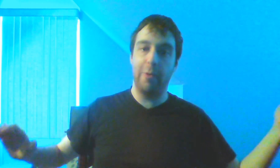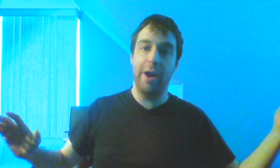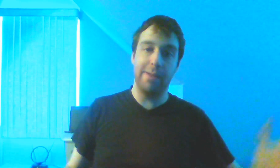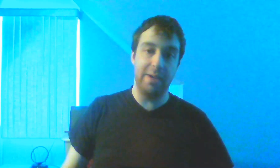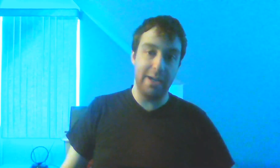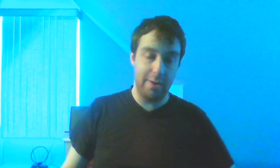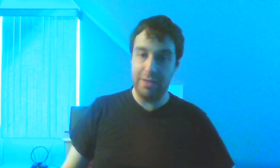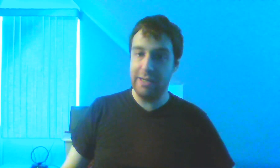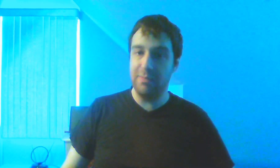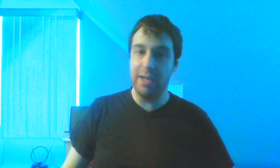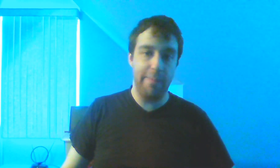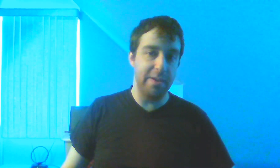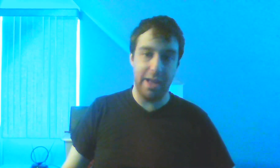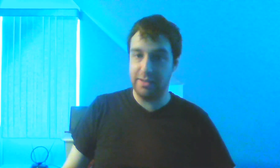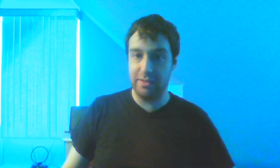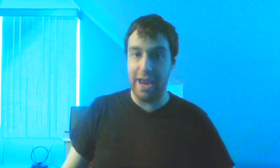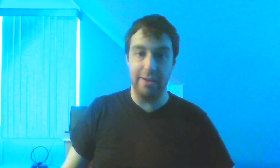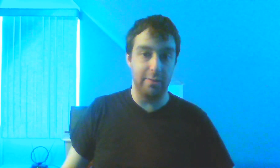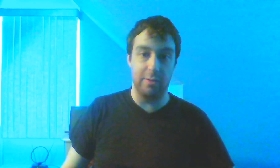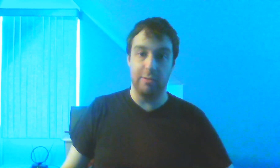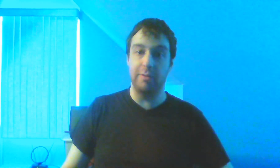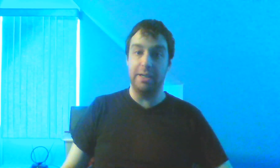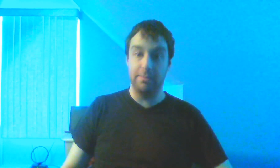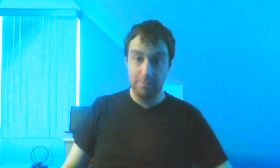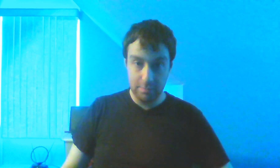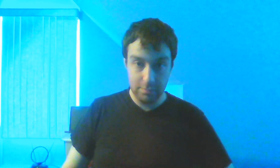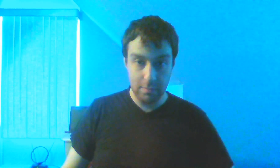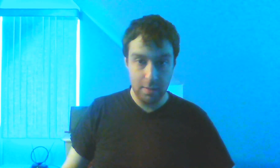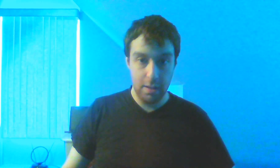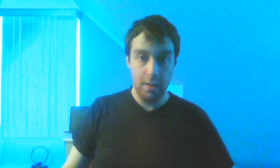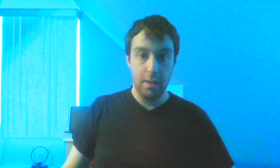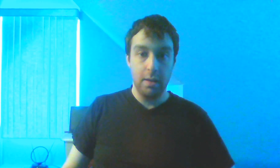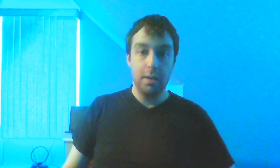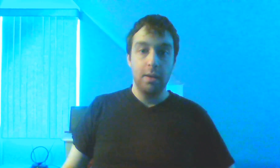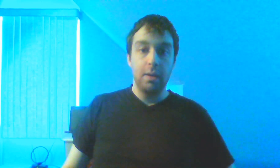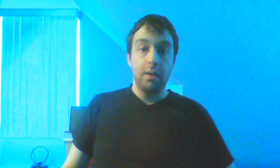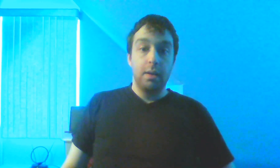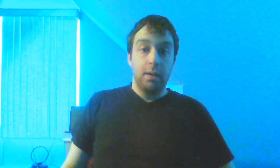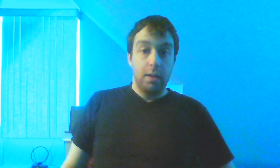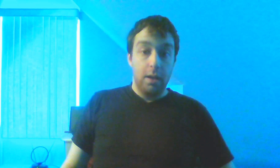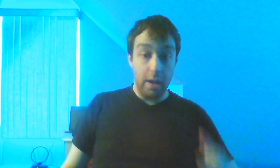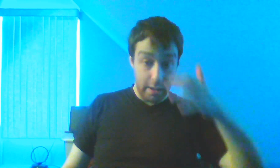what's the point? I mean, I don't need to be up the next day early.